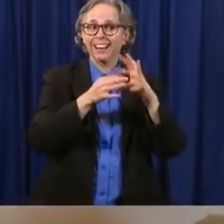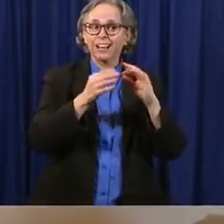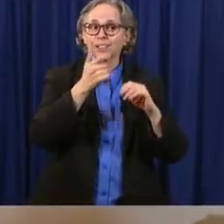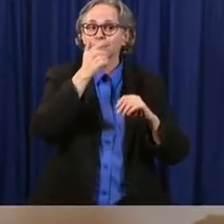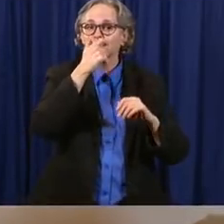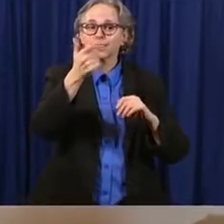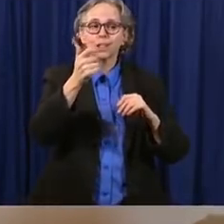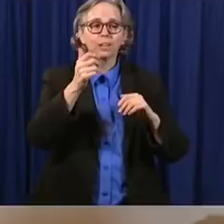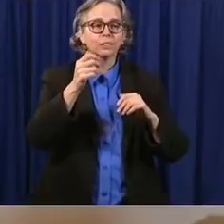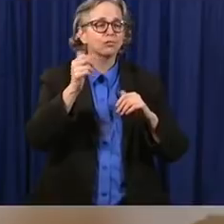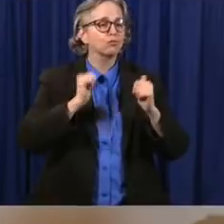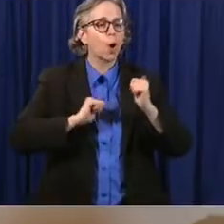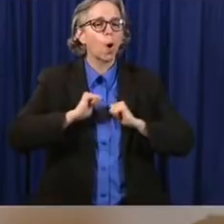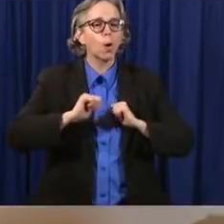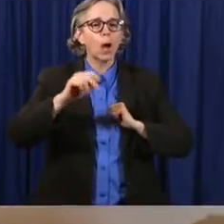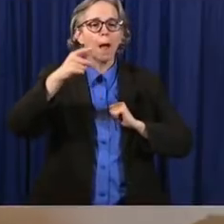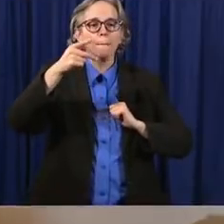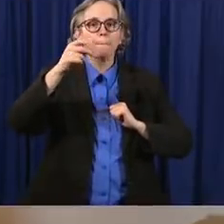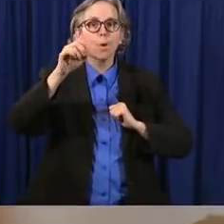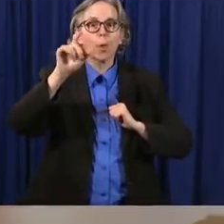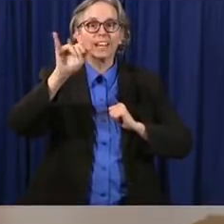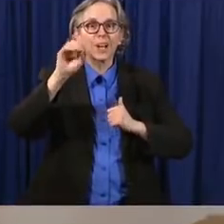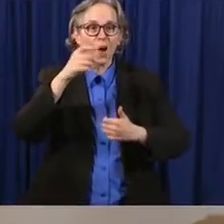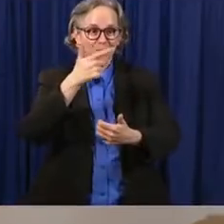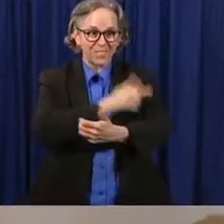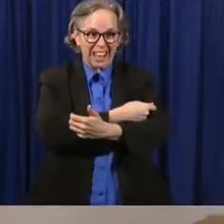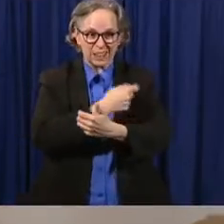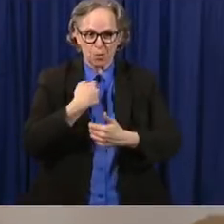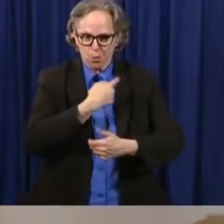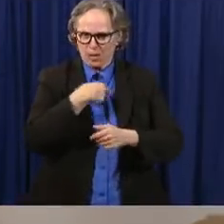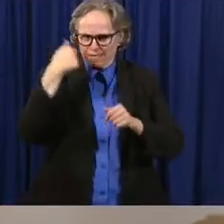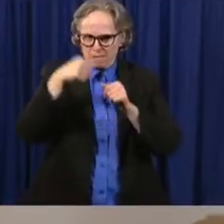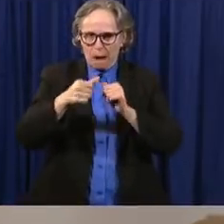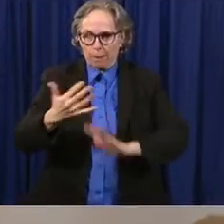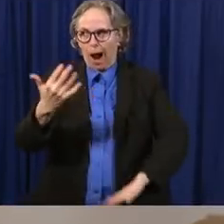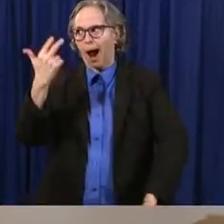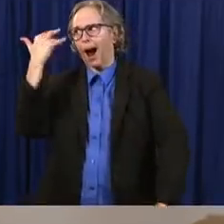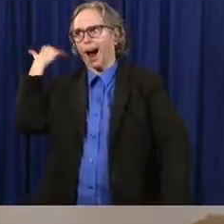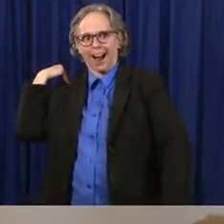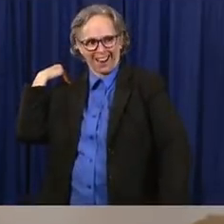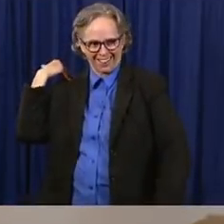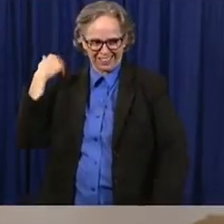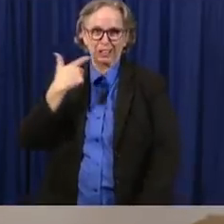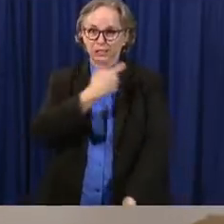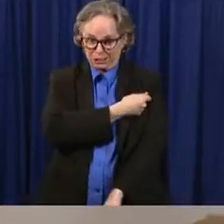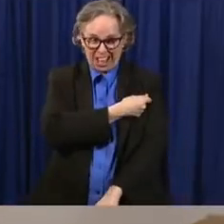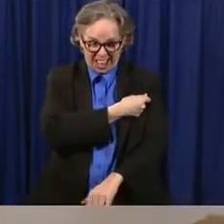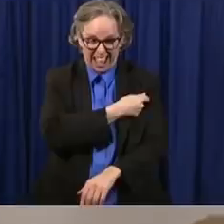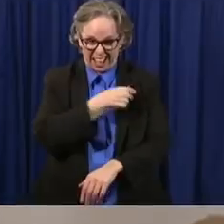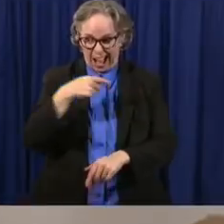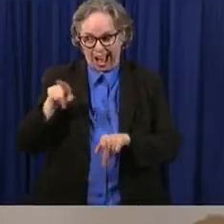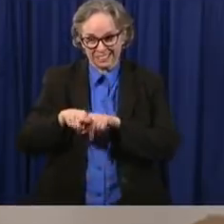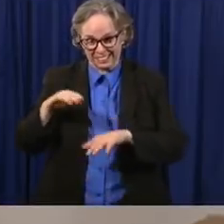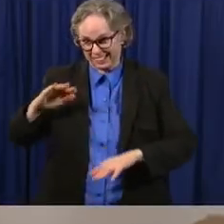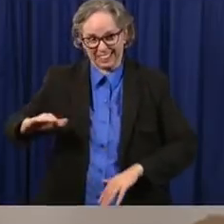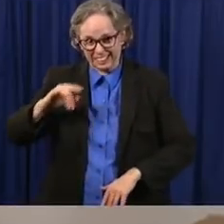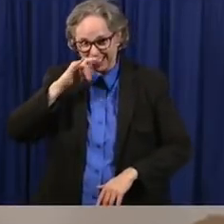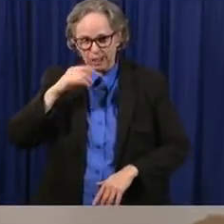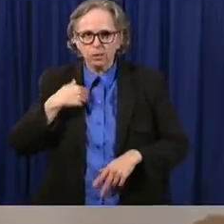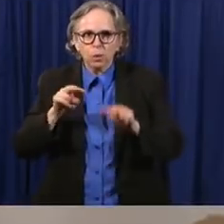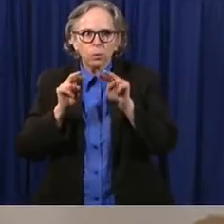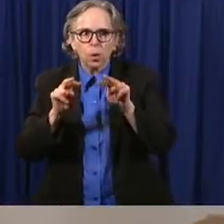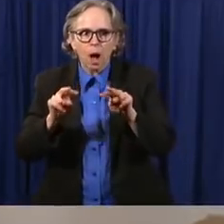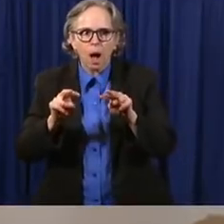we remember when we were kids and got shots, and that was rolled out pretty